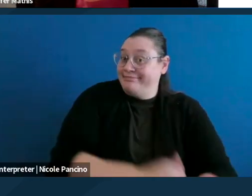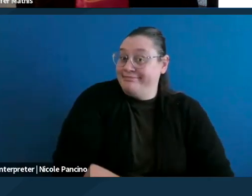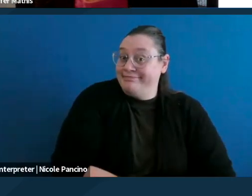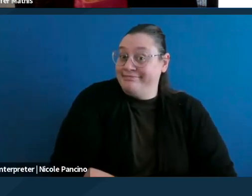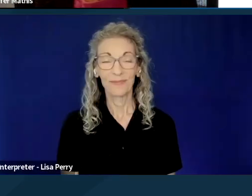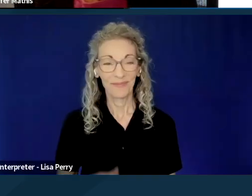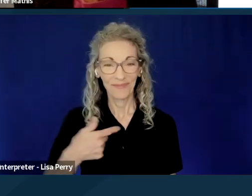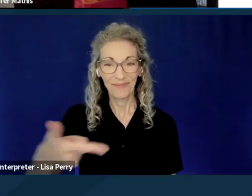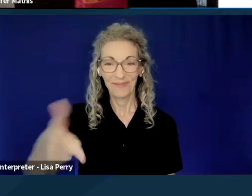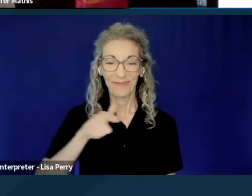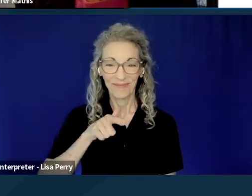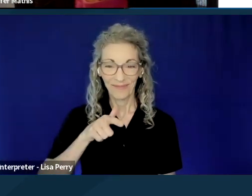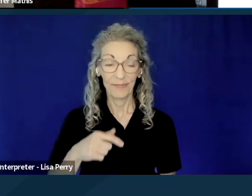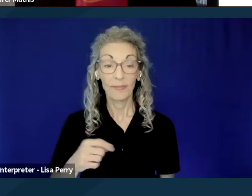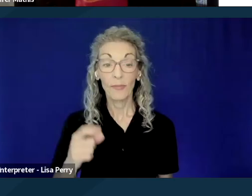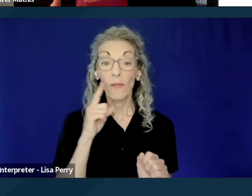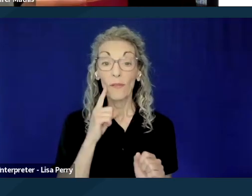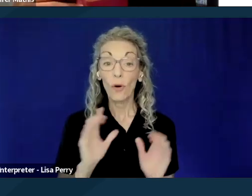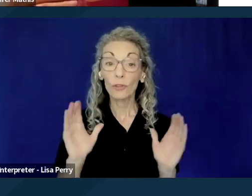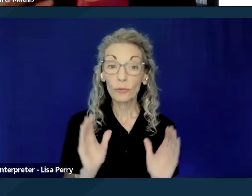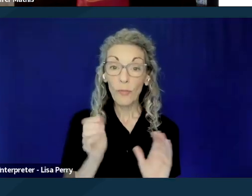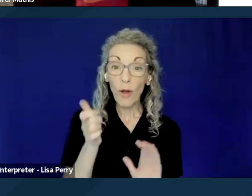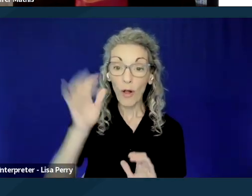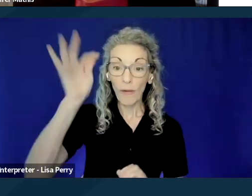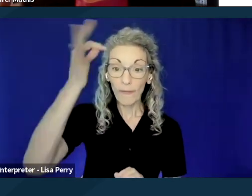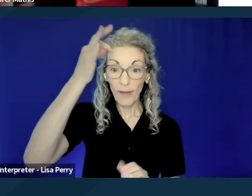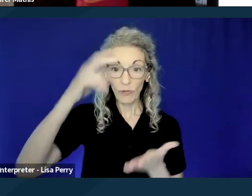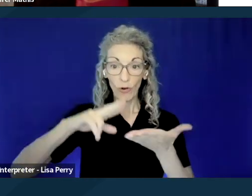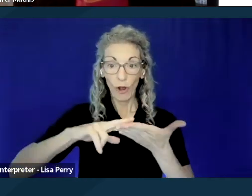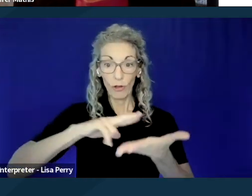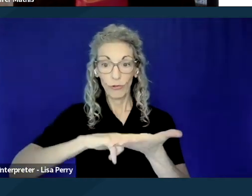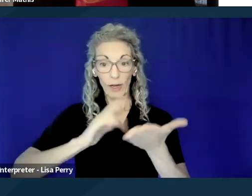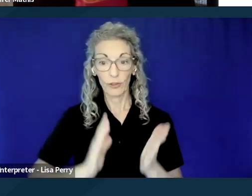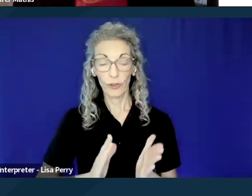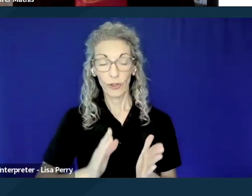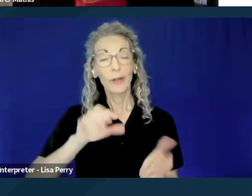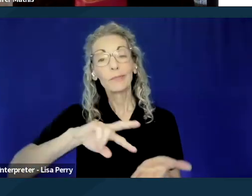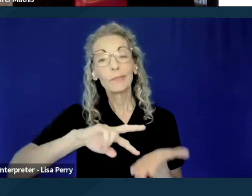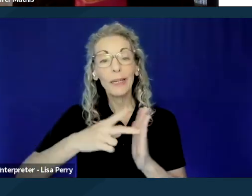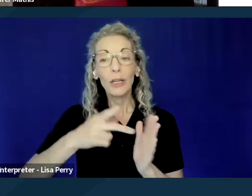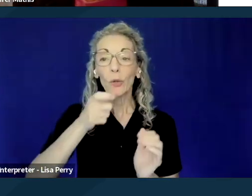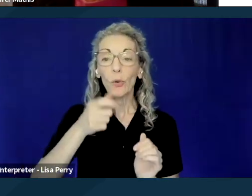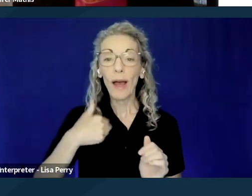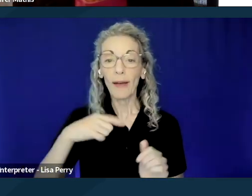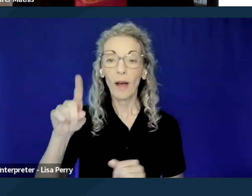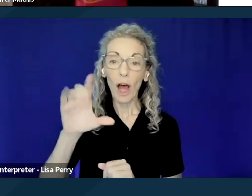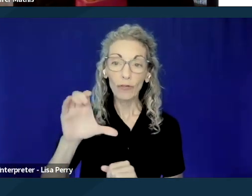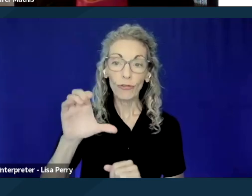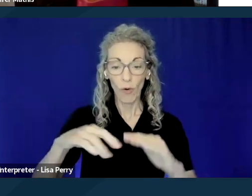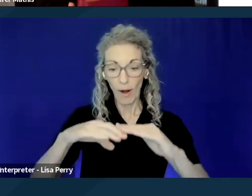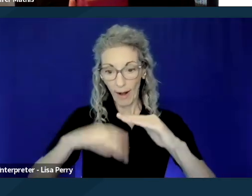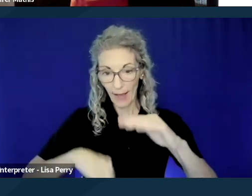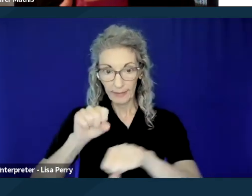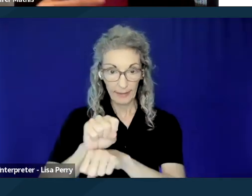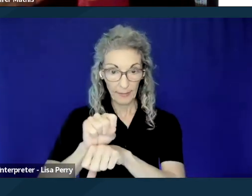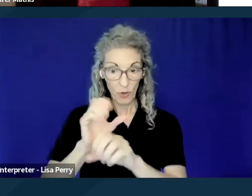for smaller federal contractors, which are contractors with 100 or fewer